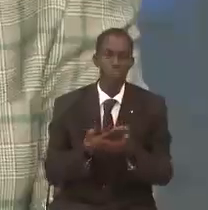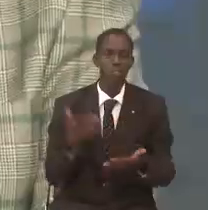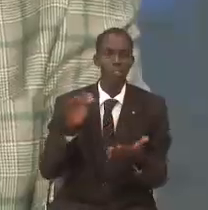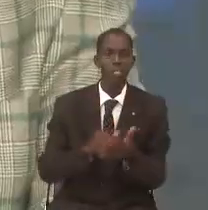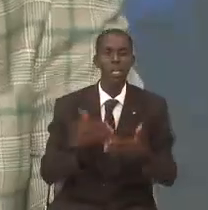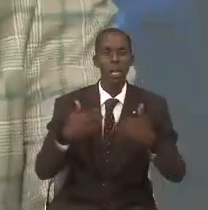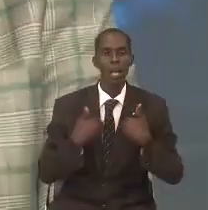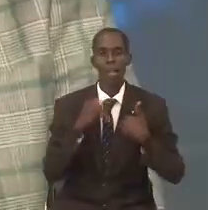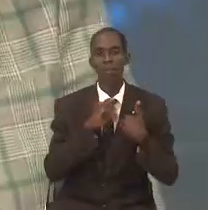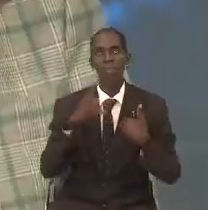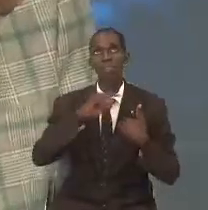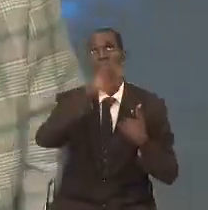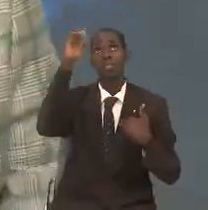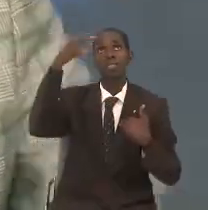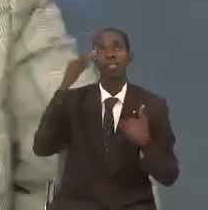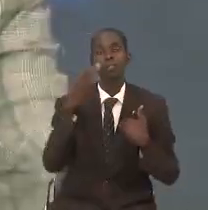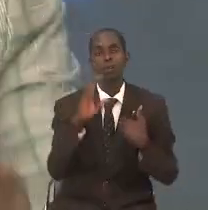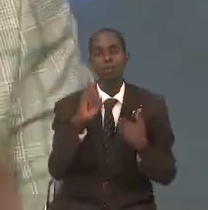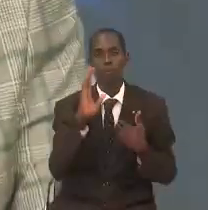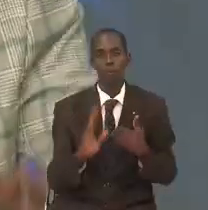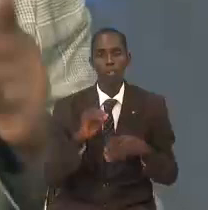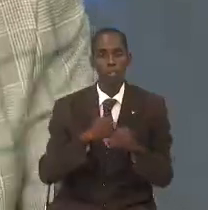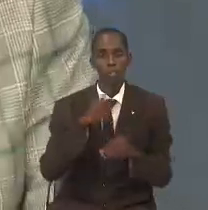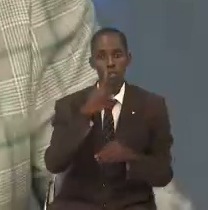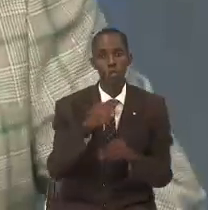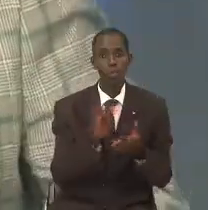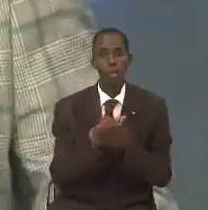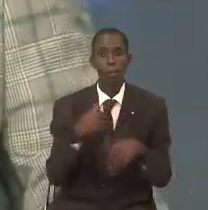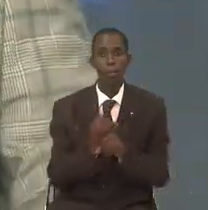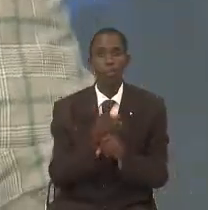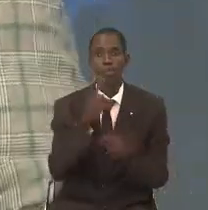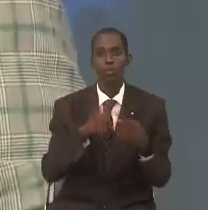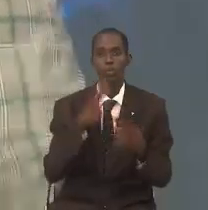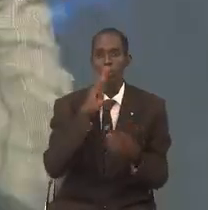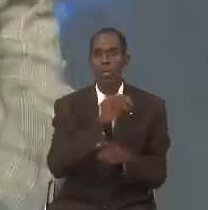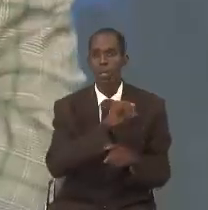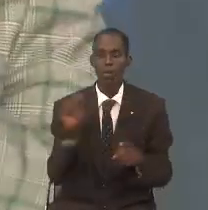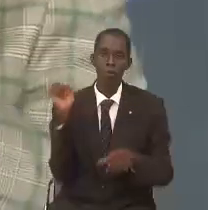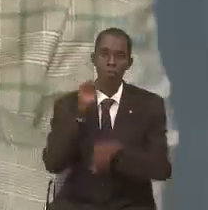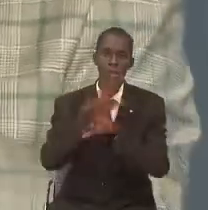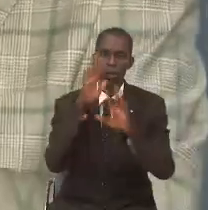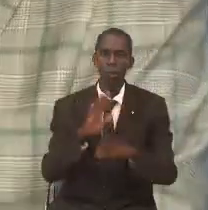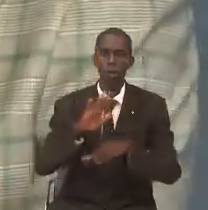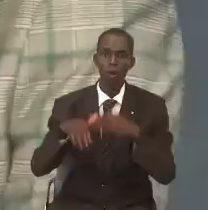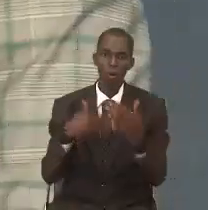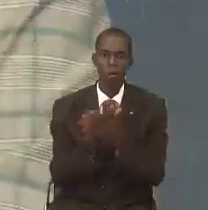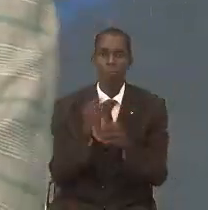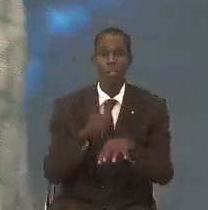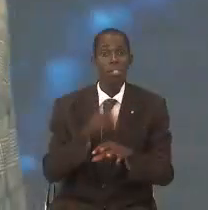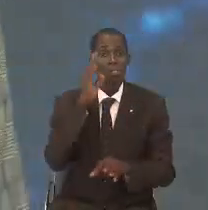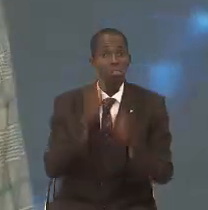God in you that makes you an overcomer every time. If you're not an